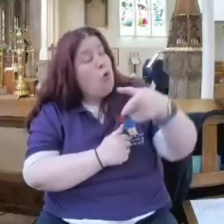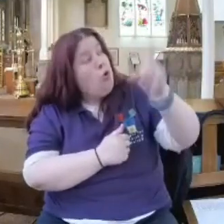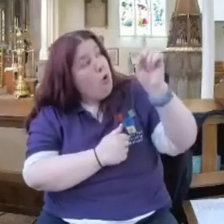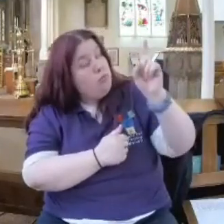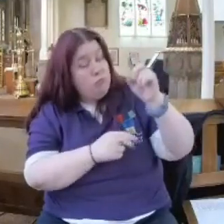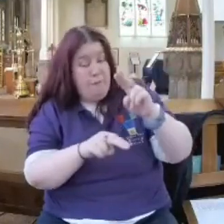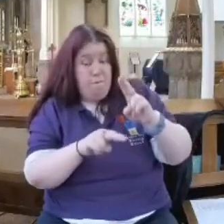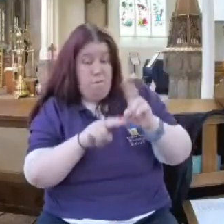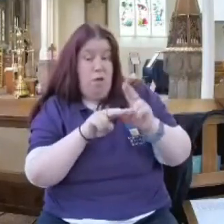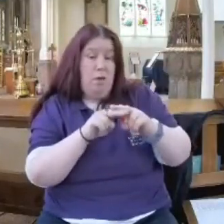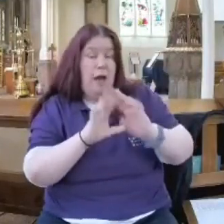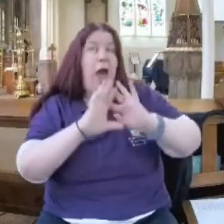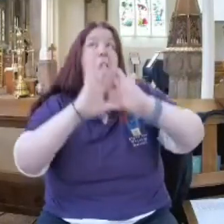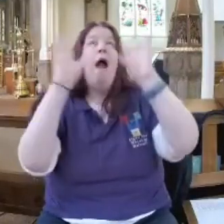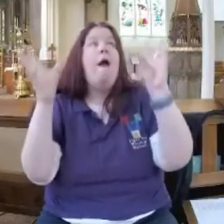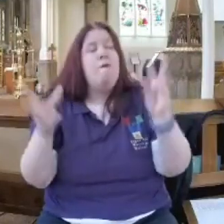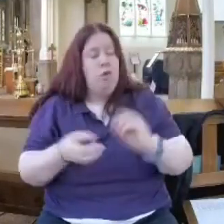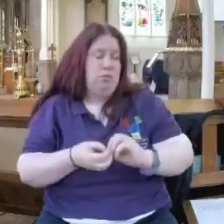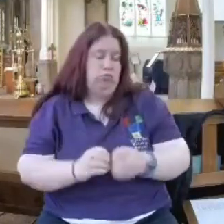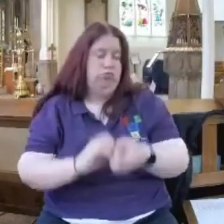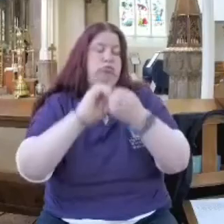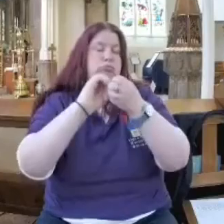of everything.